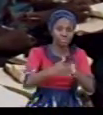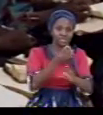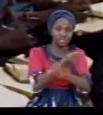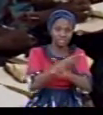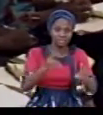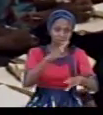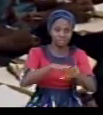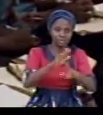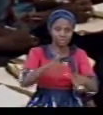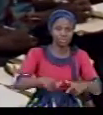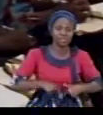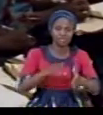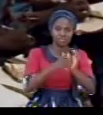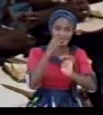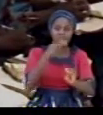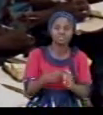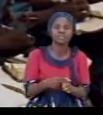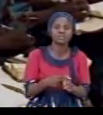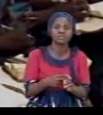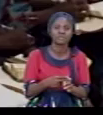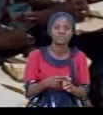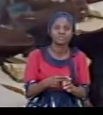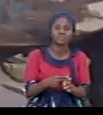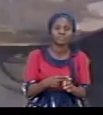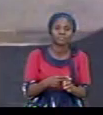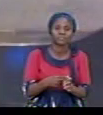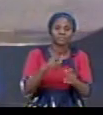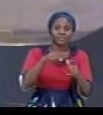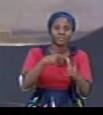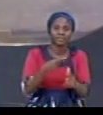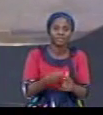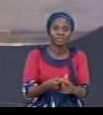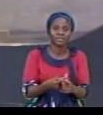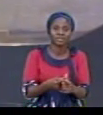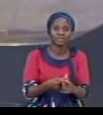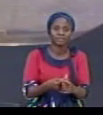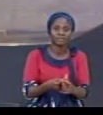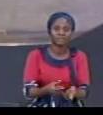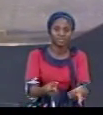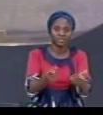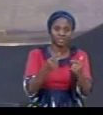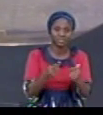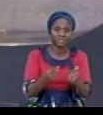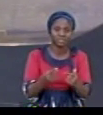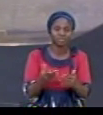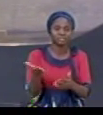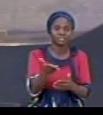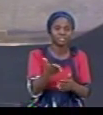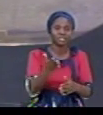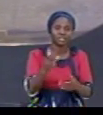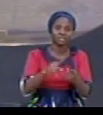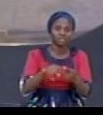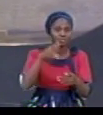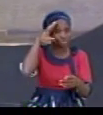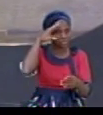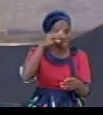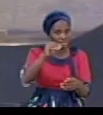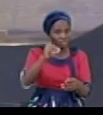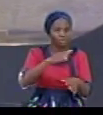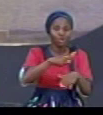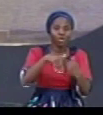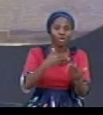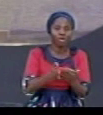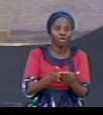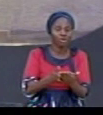your life. Then came there unto him all his